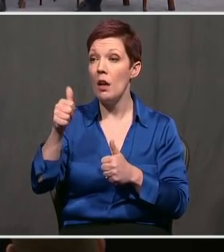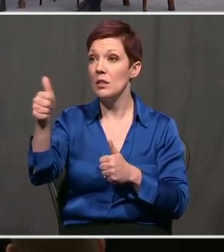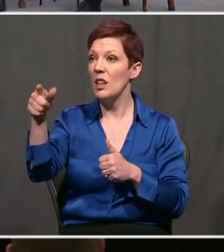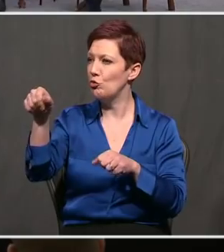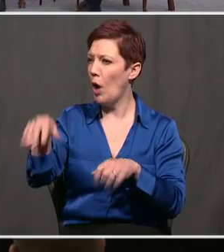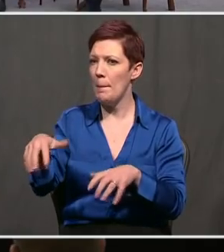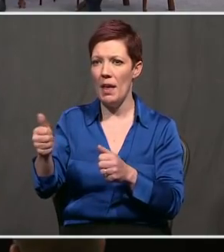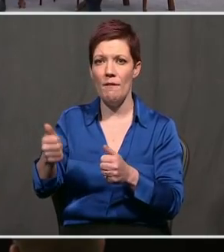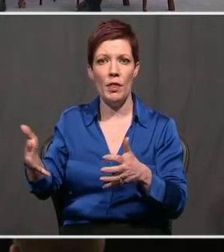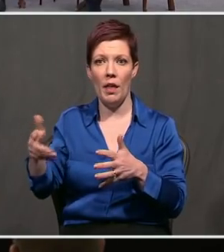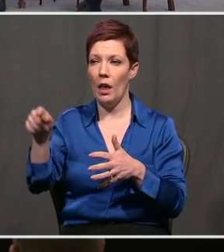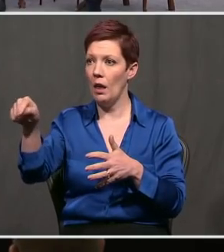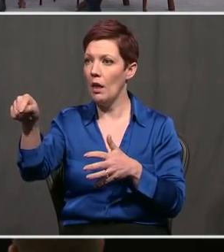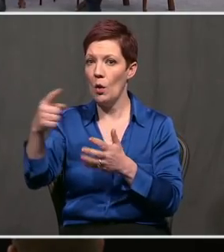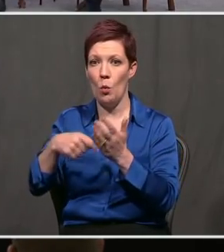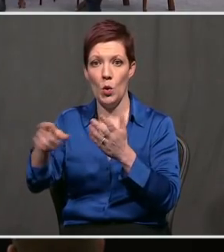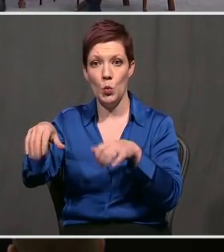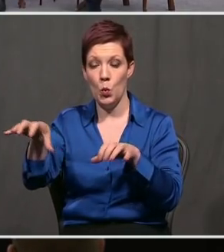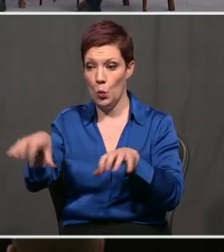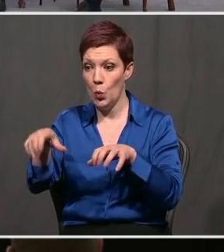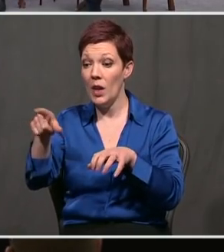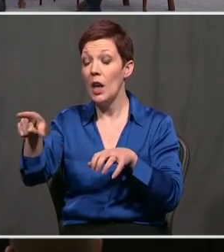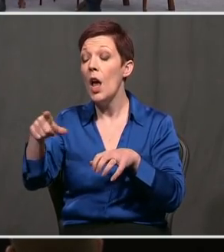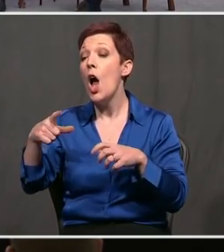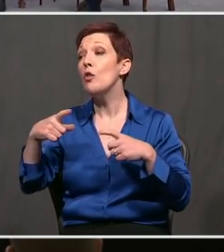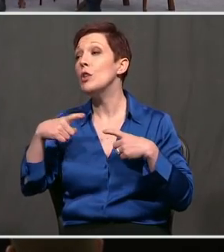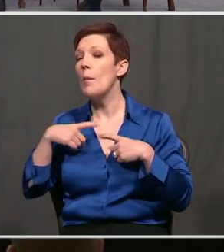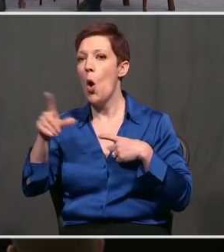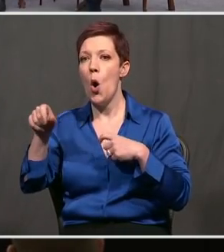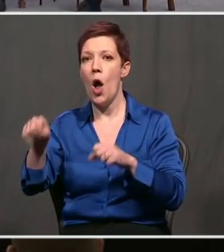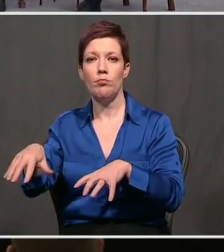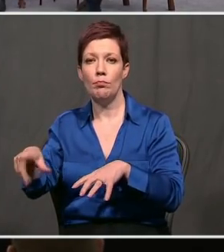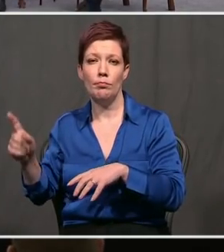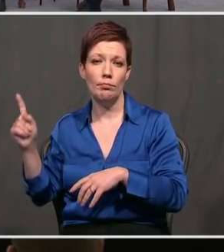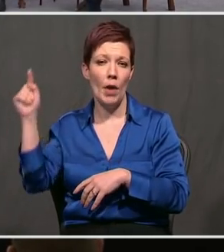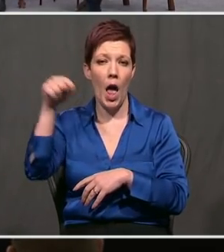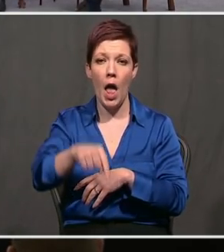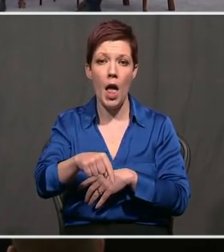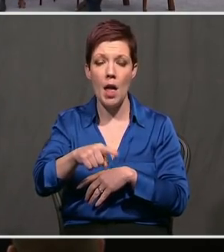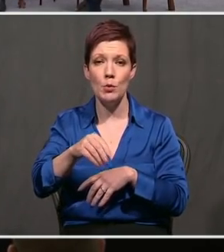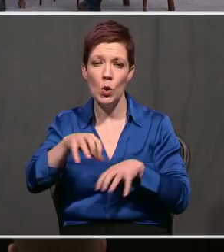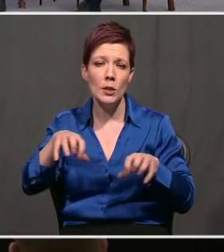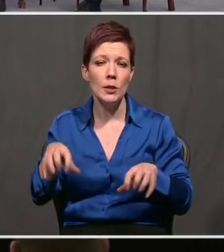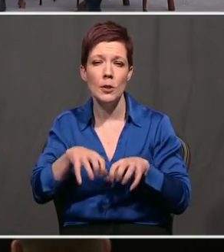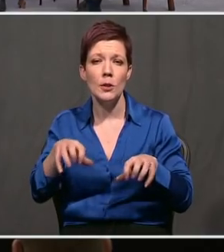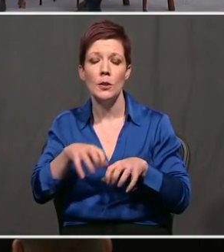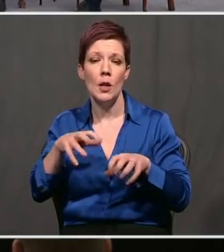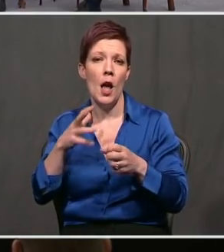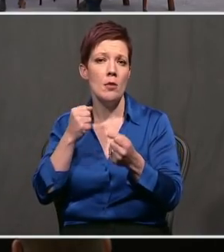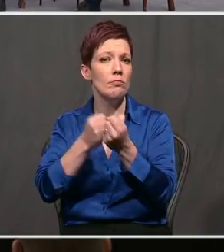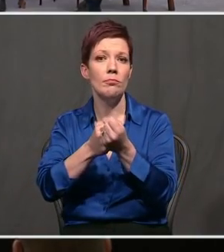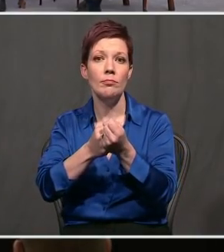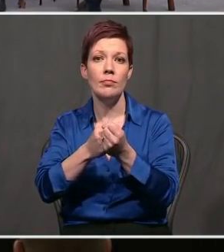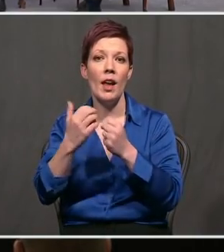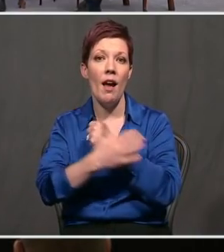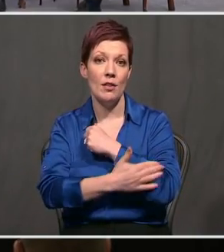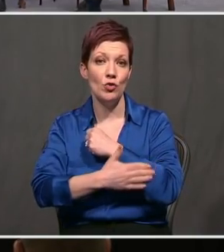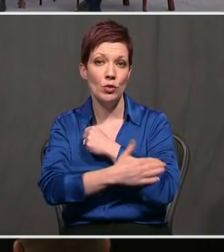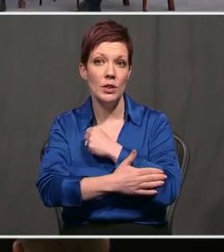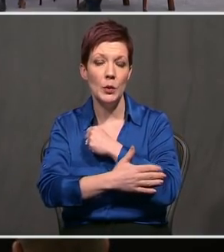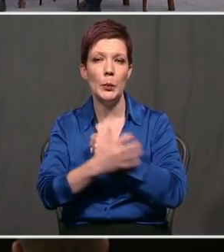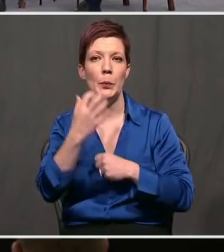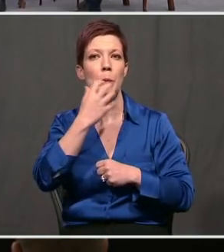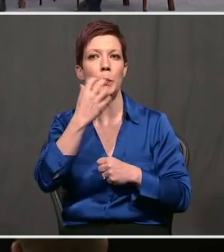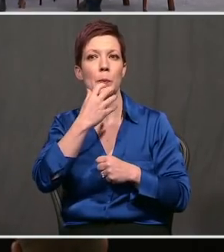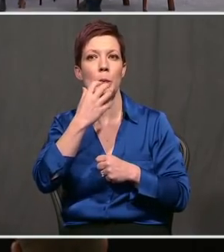others volunteered. They gave up their retirements. They stopped their retirements. They came and they served the country just in the greatest spirit of what people did